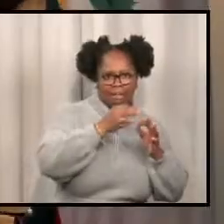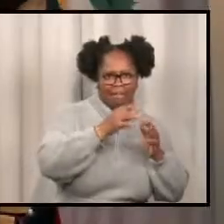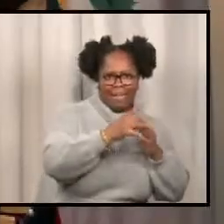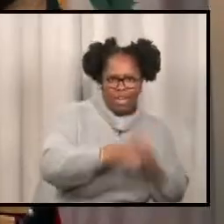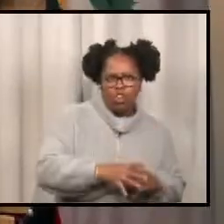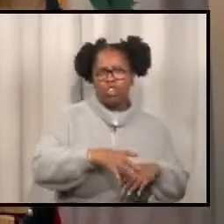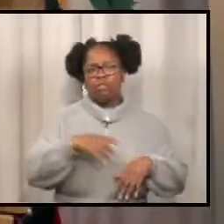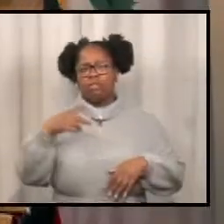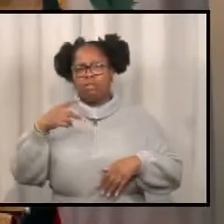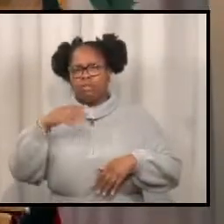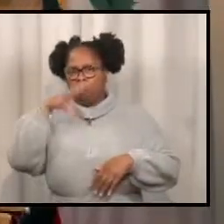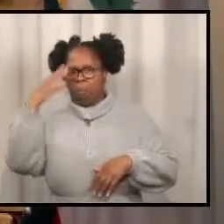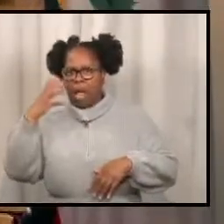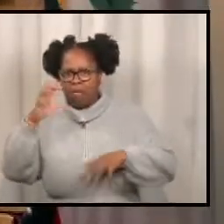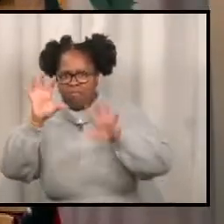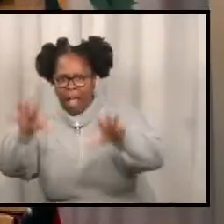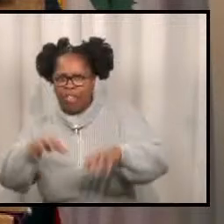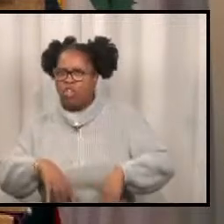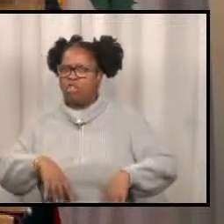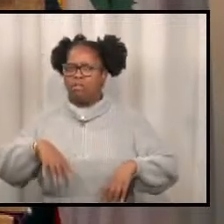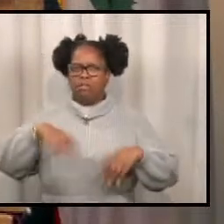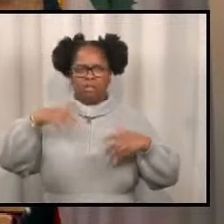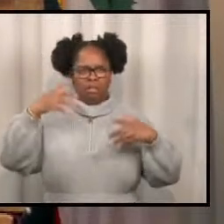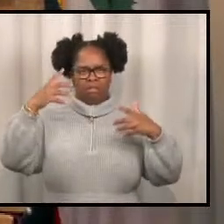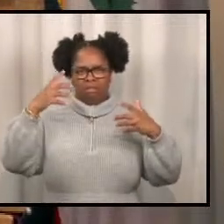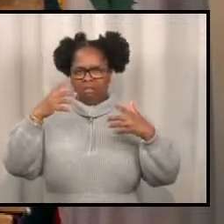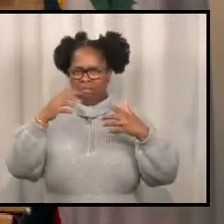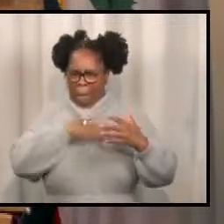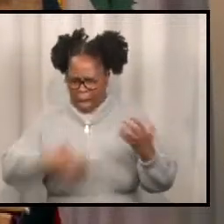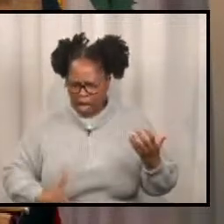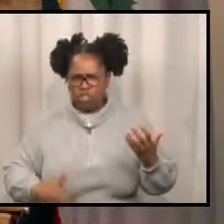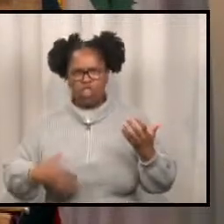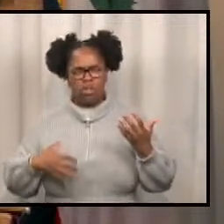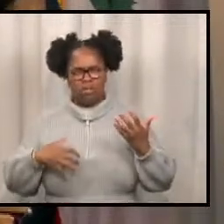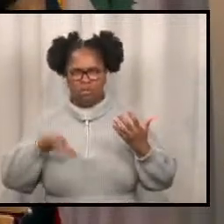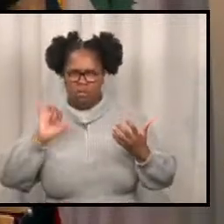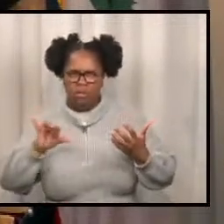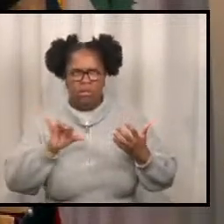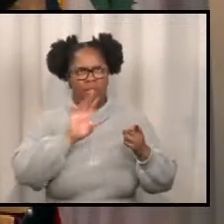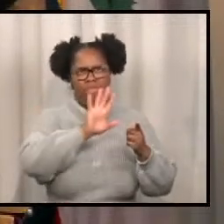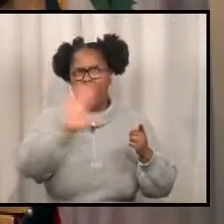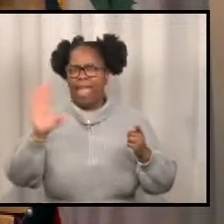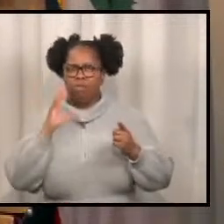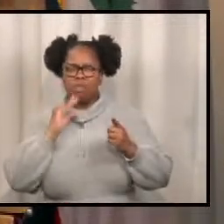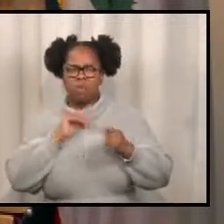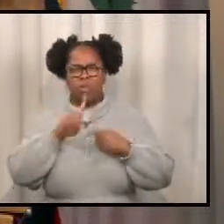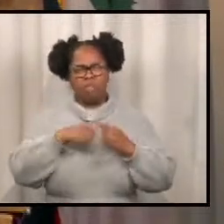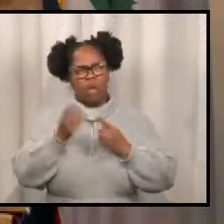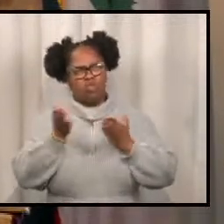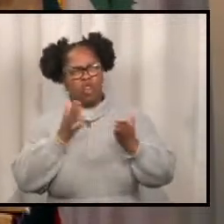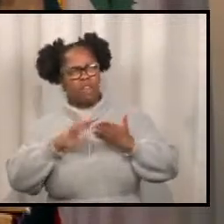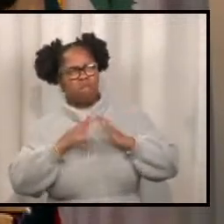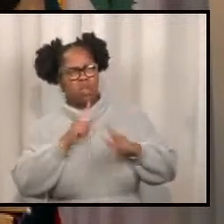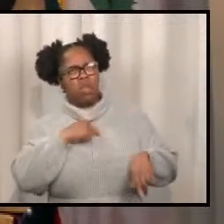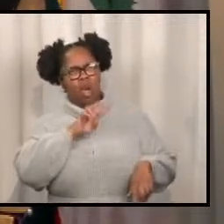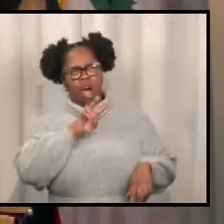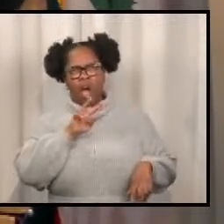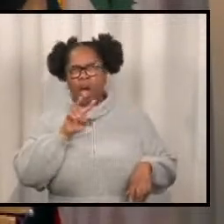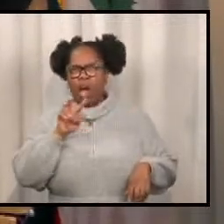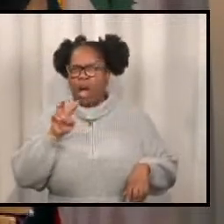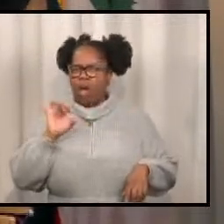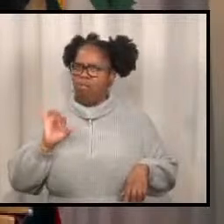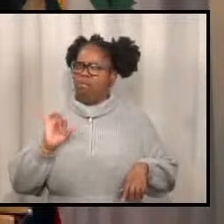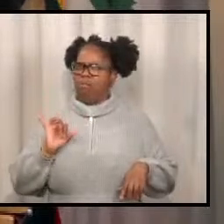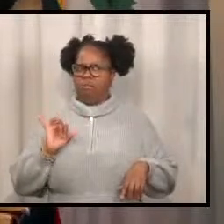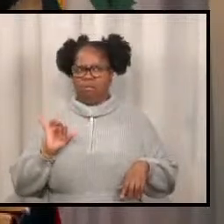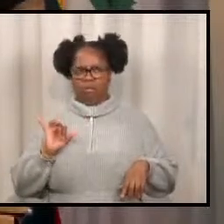ambassadors, hearing a firsthand experience about why it's important to serve the community and to consider a career in public service. And